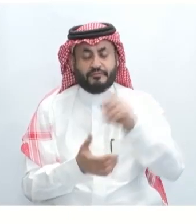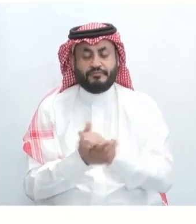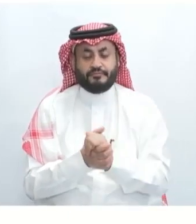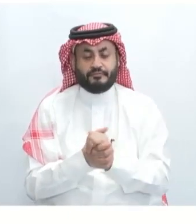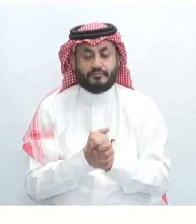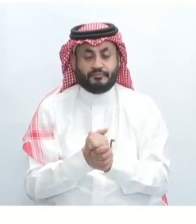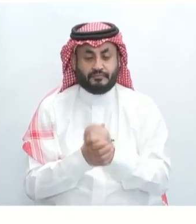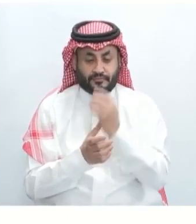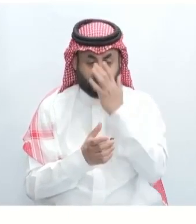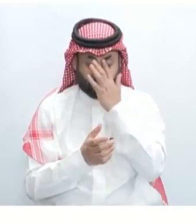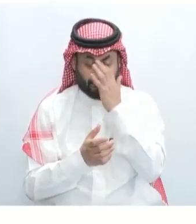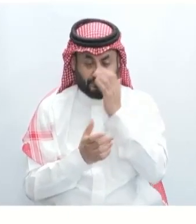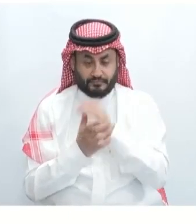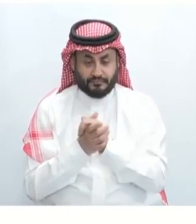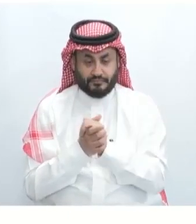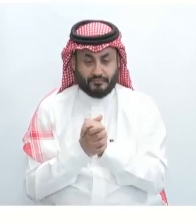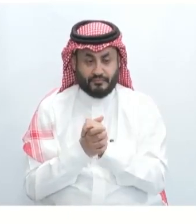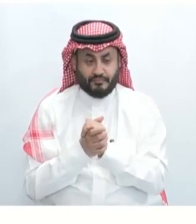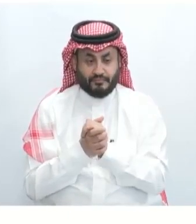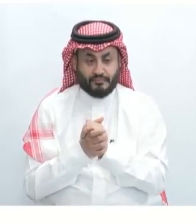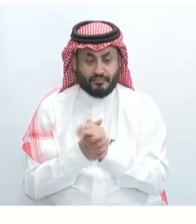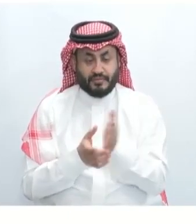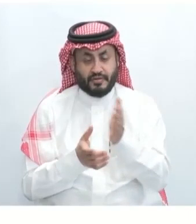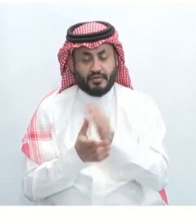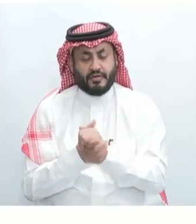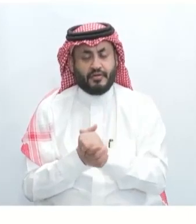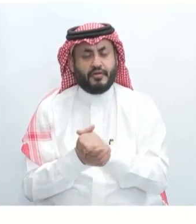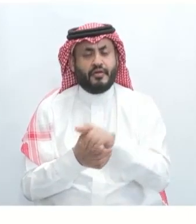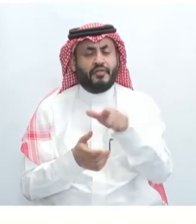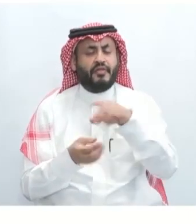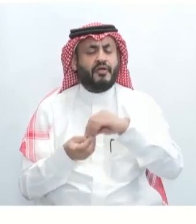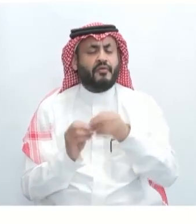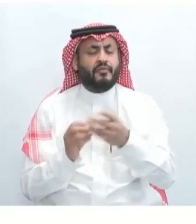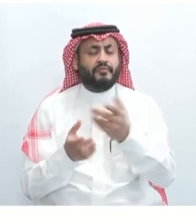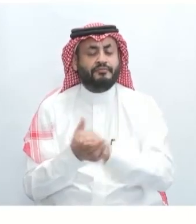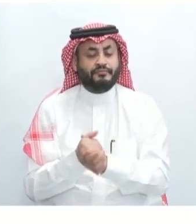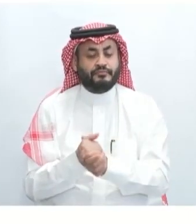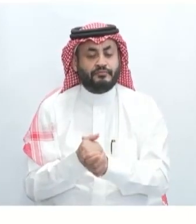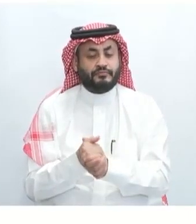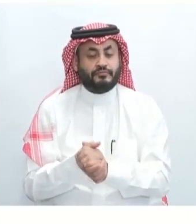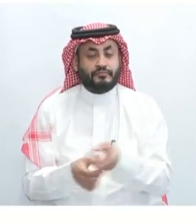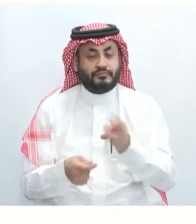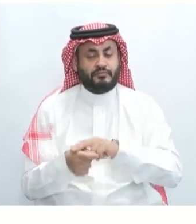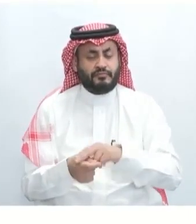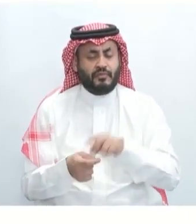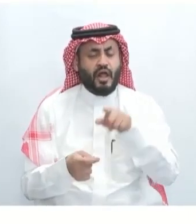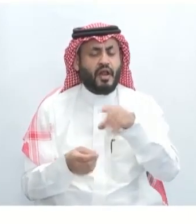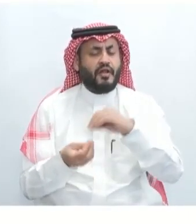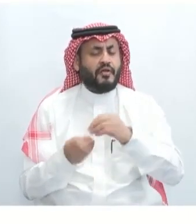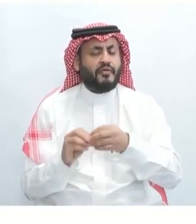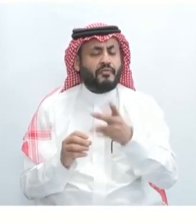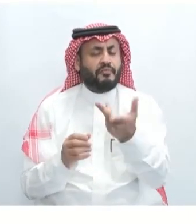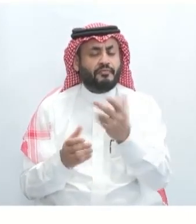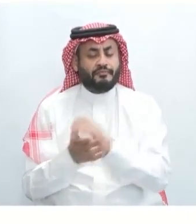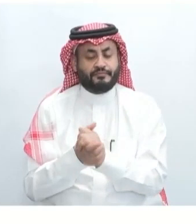is. You are right. What color are they? Again, say it. What